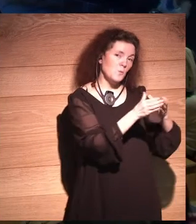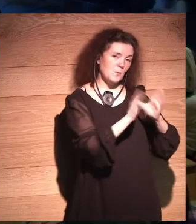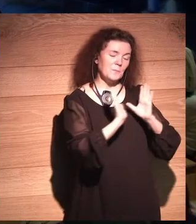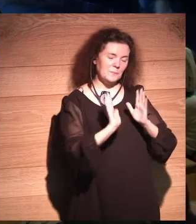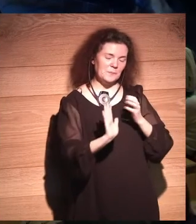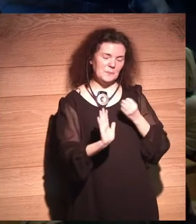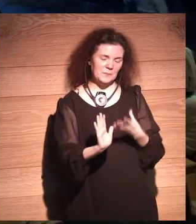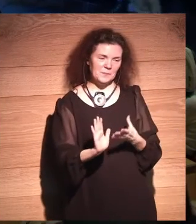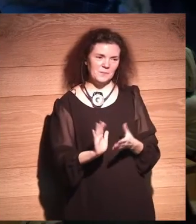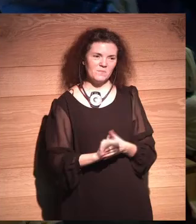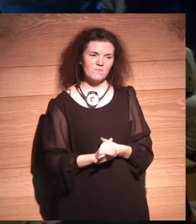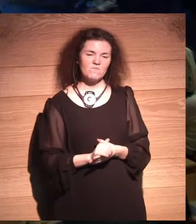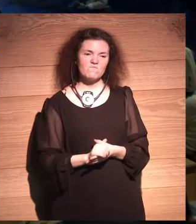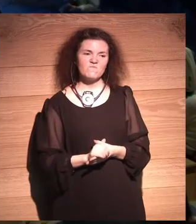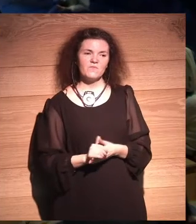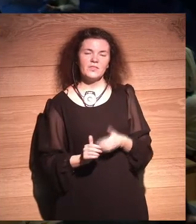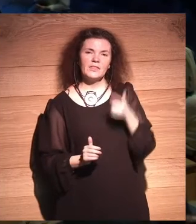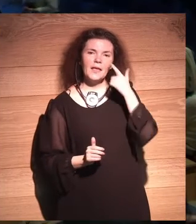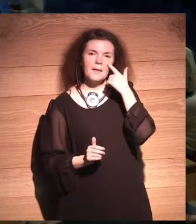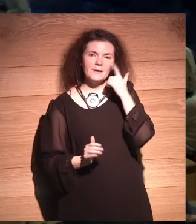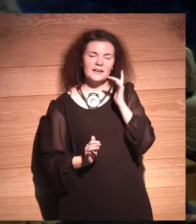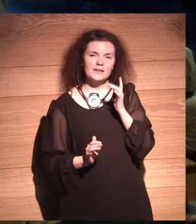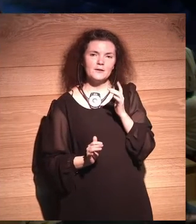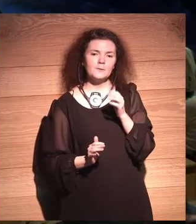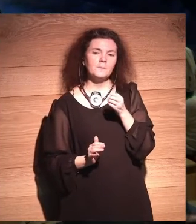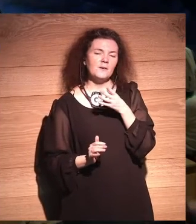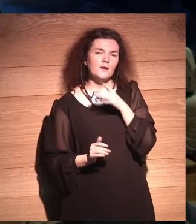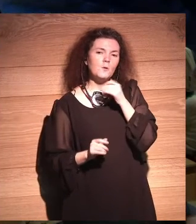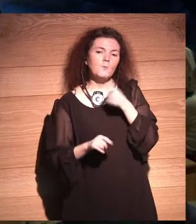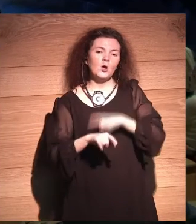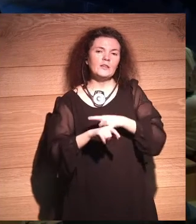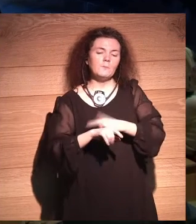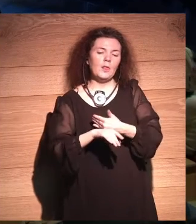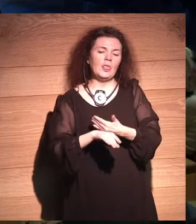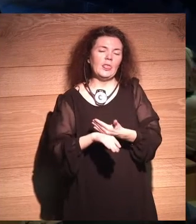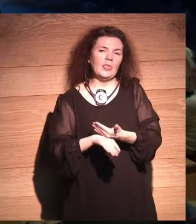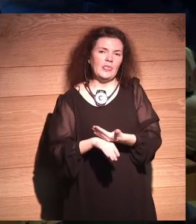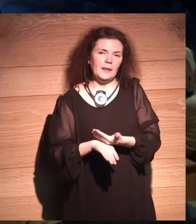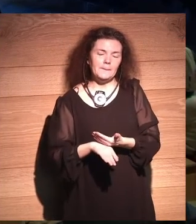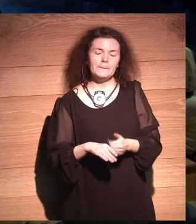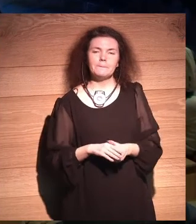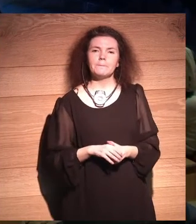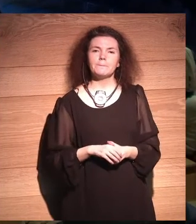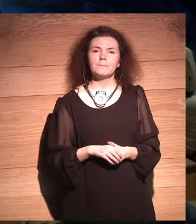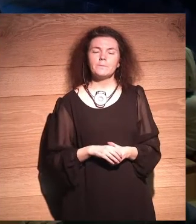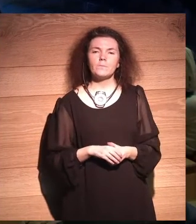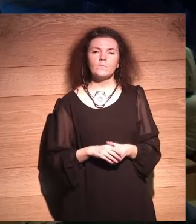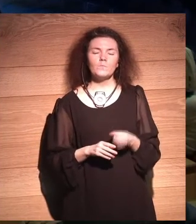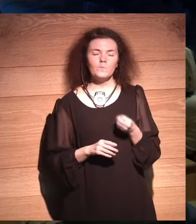mean, we are late hours, as we were saying before. So okay, let me give very